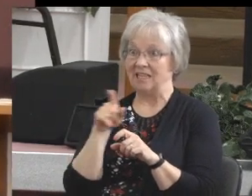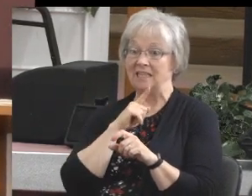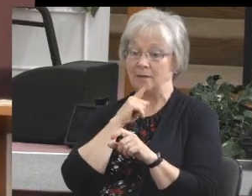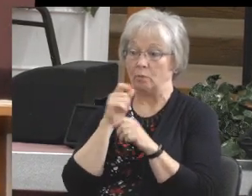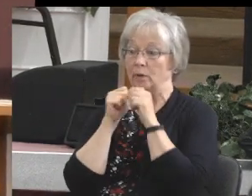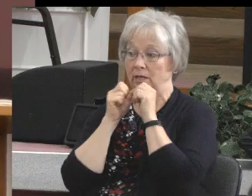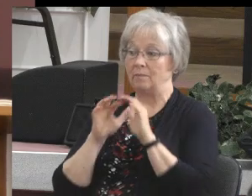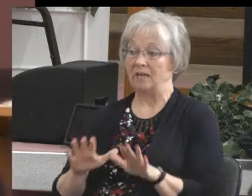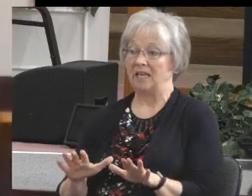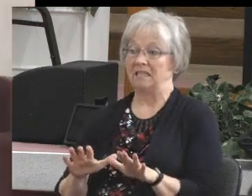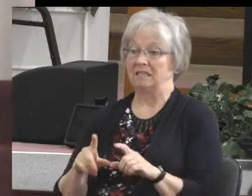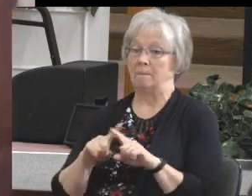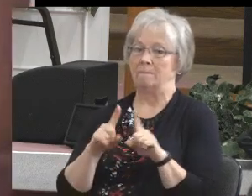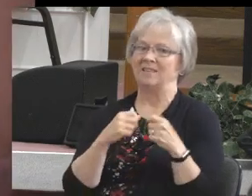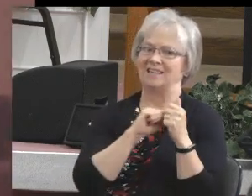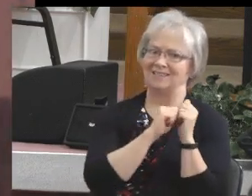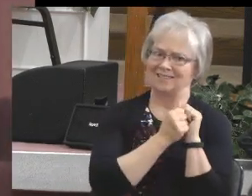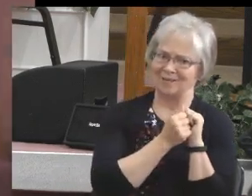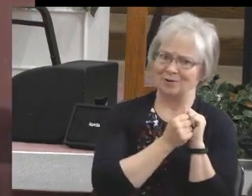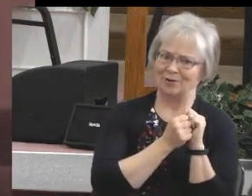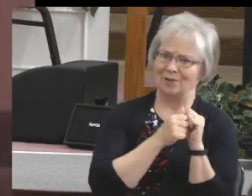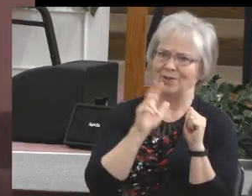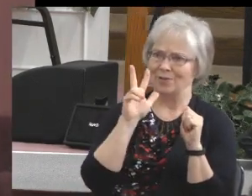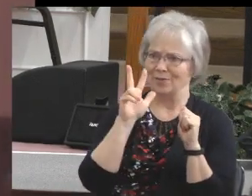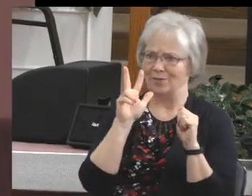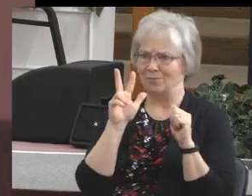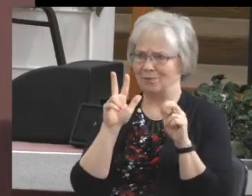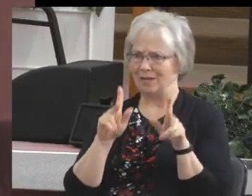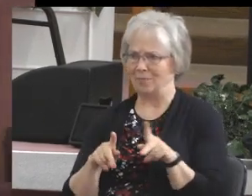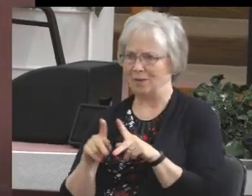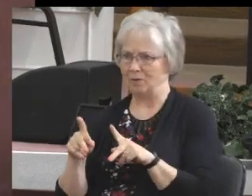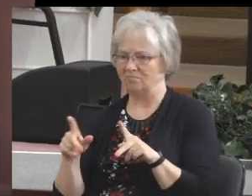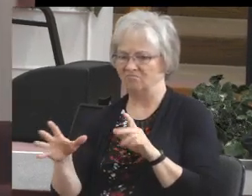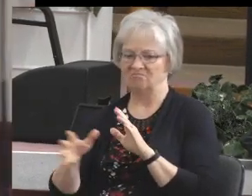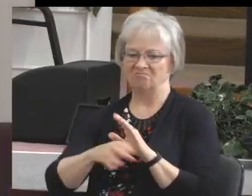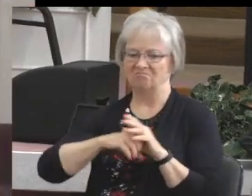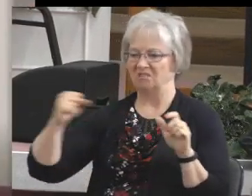as well. Three individuals who had been taken from their homes,